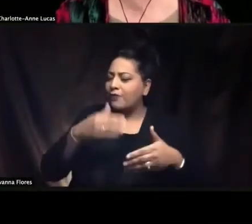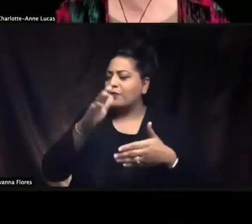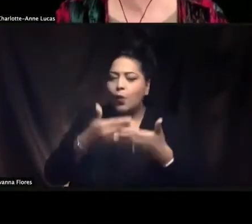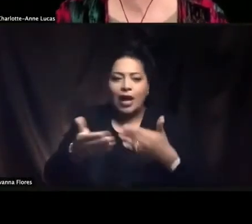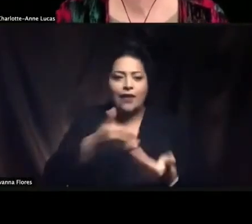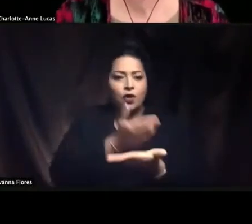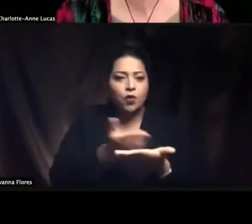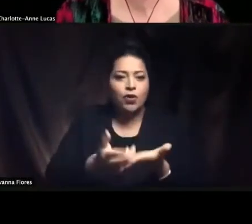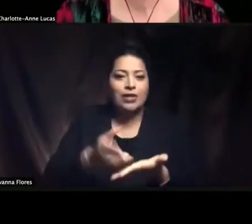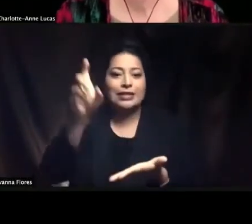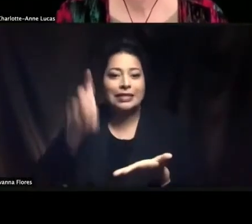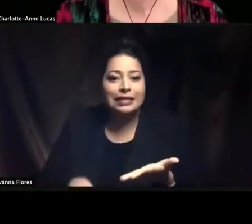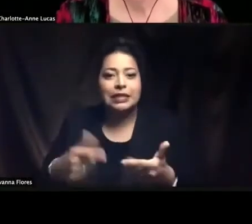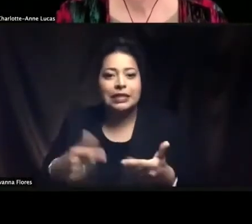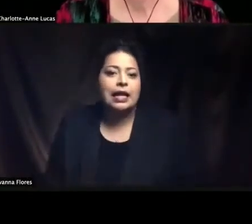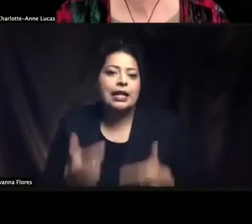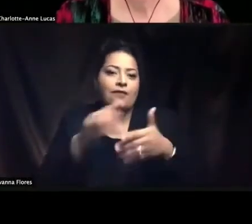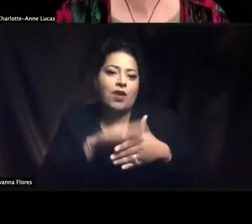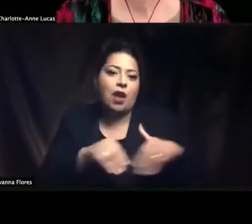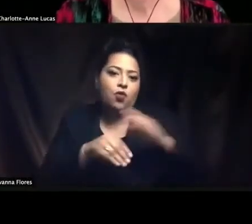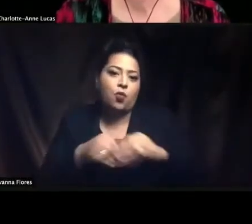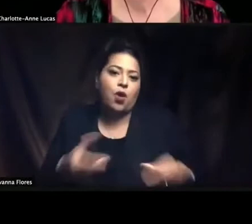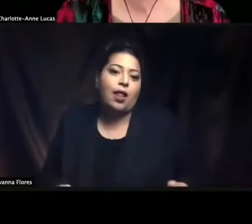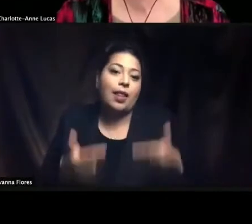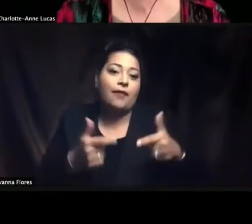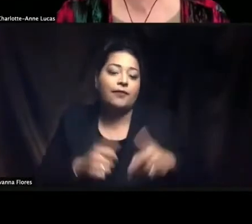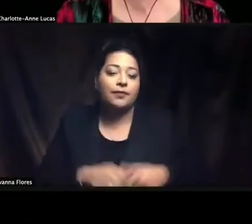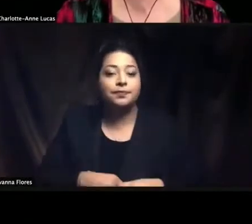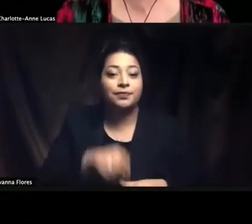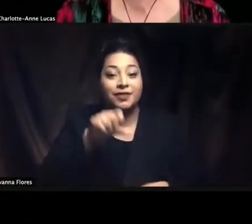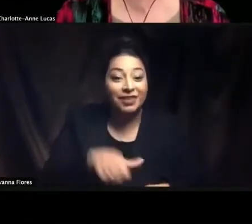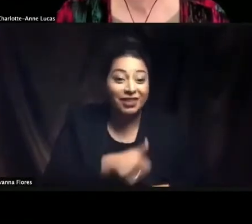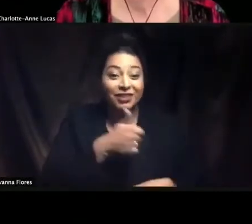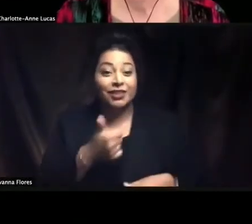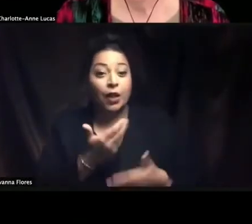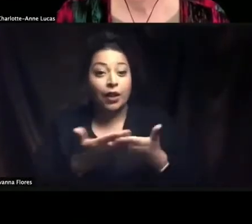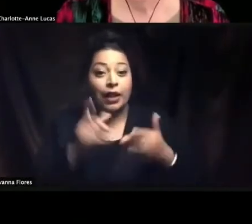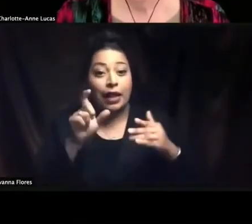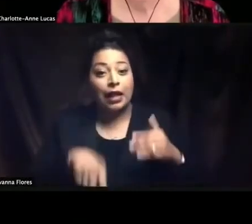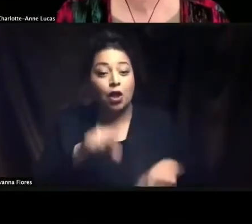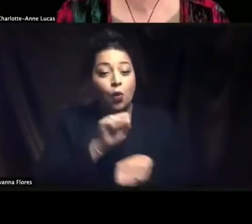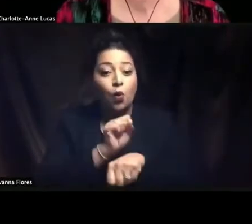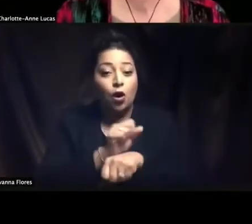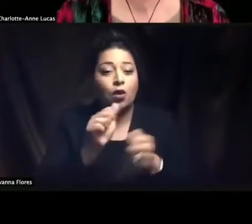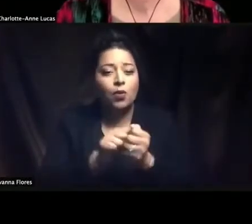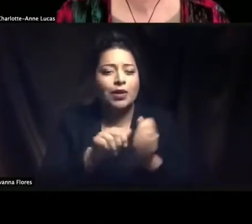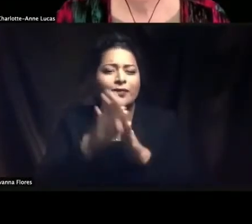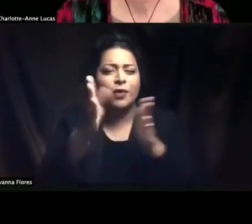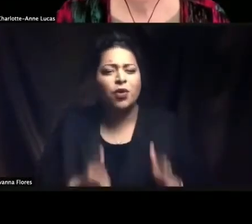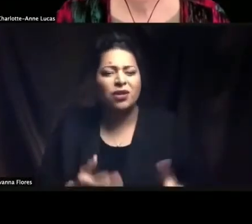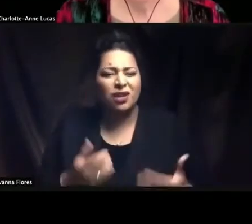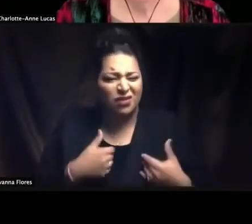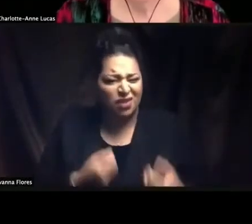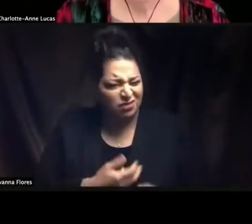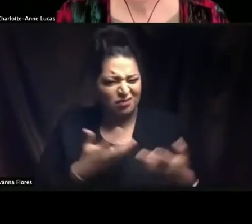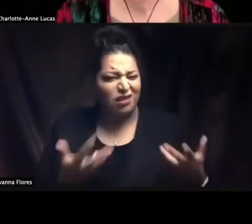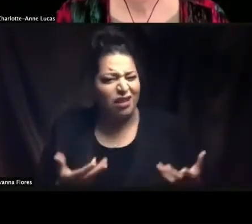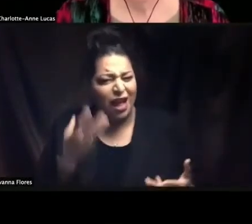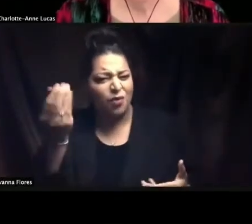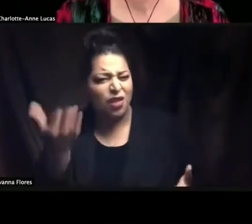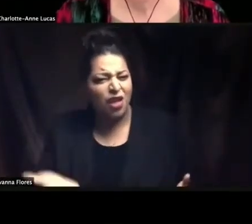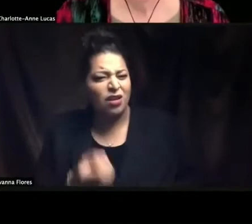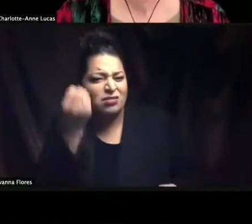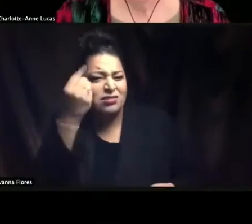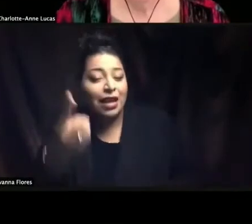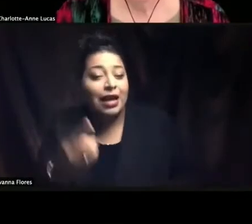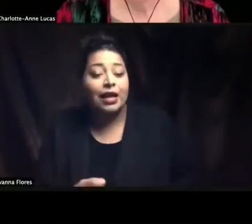needed to live a comfortable life. The other thing we have to do is definitely work with developers. There's a lot of developers out there that understand